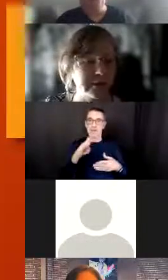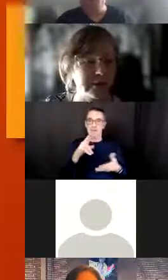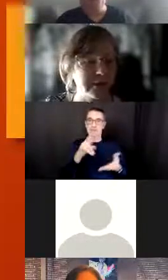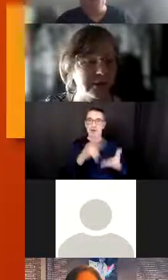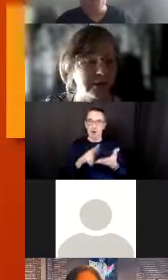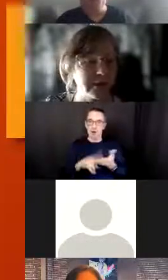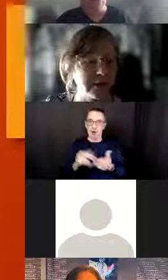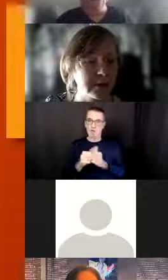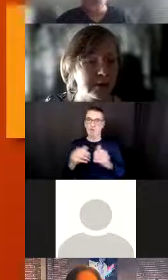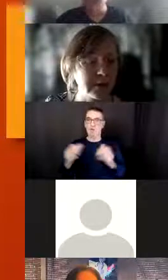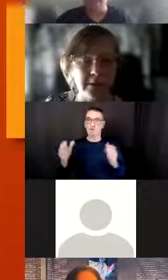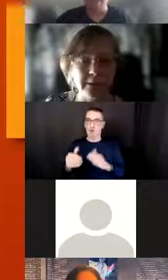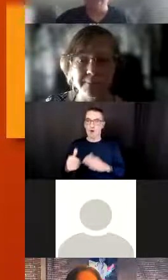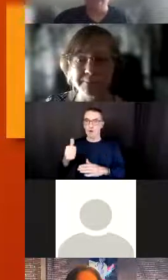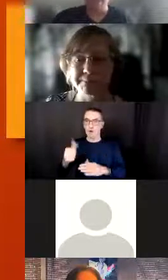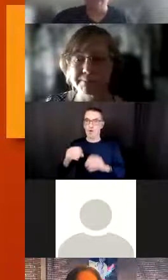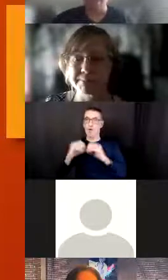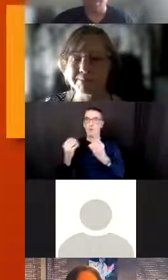organizations.